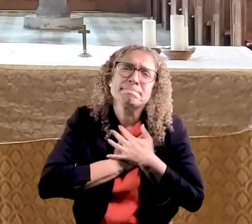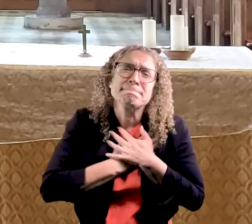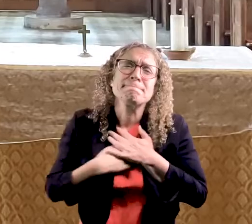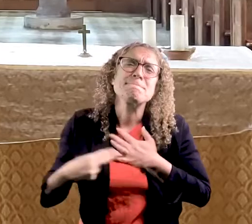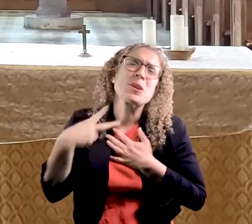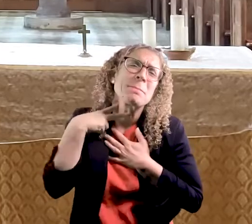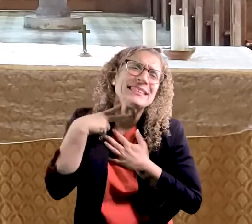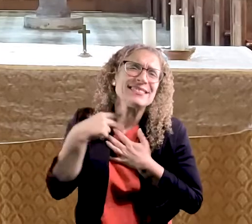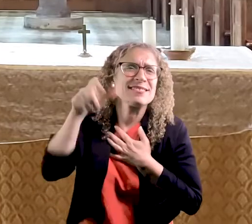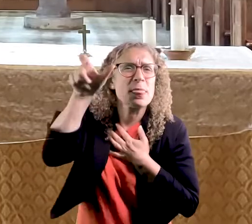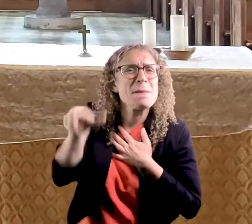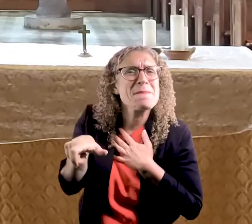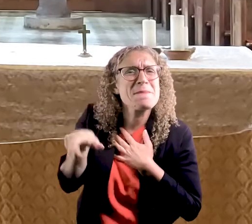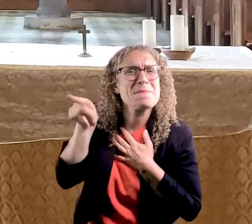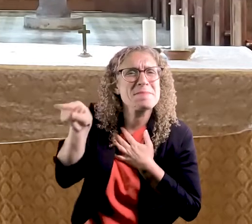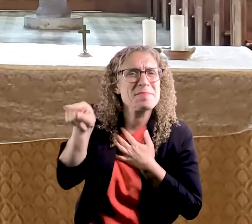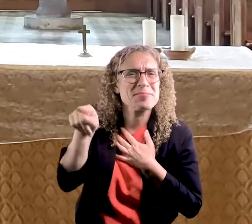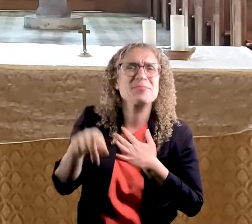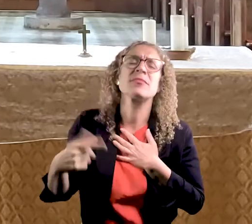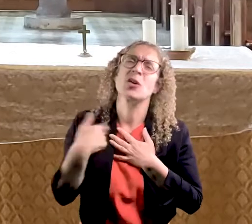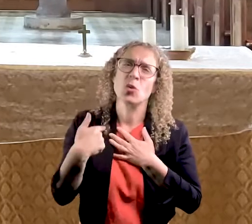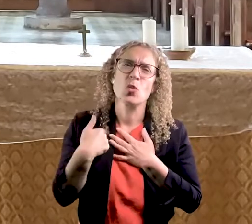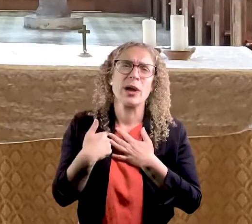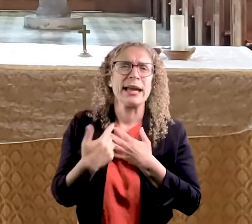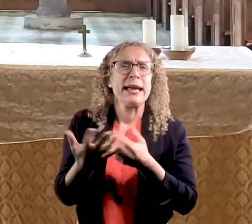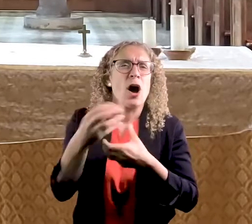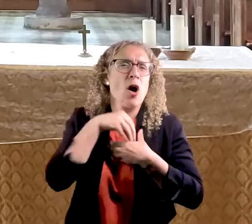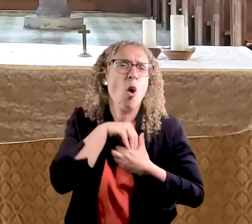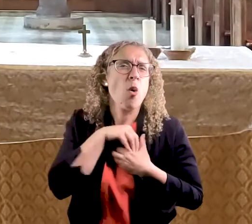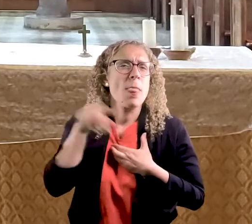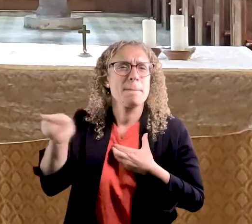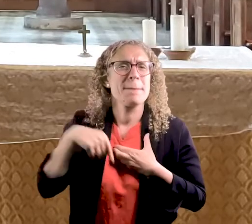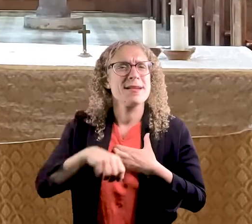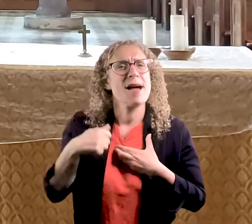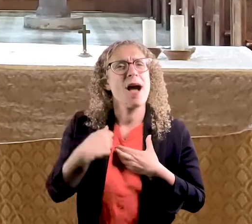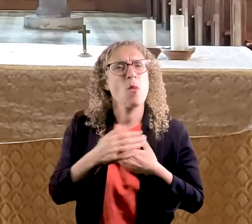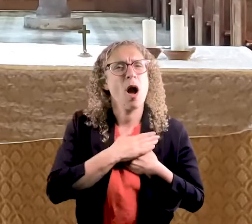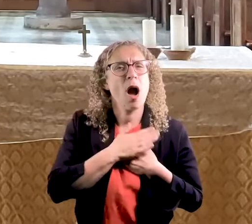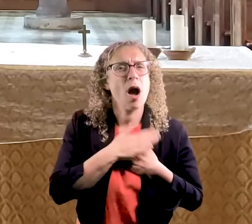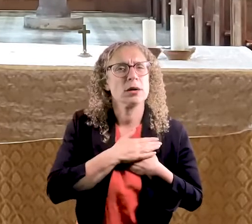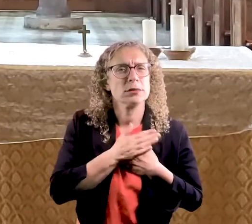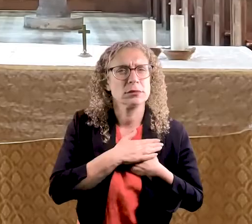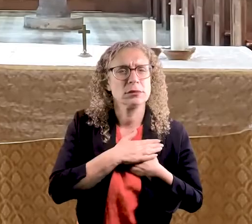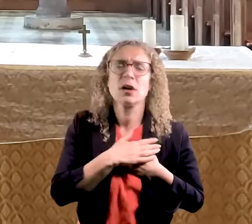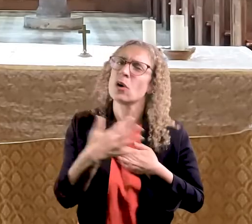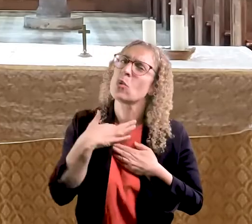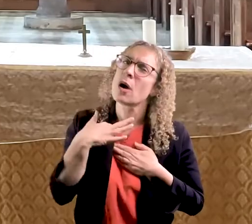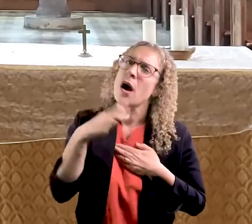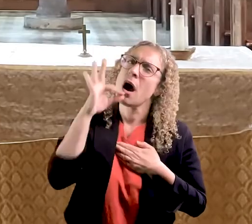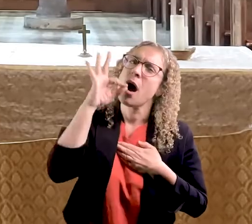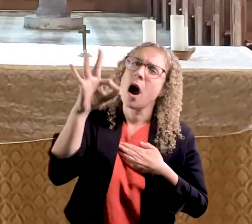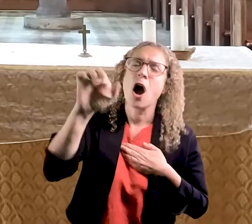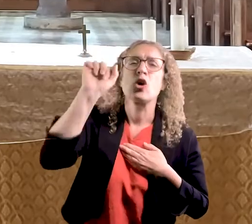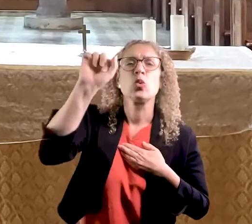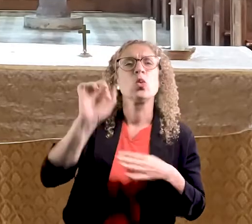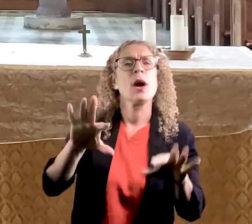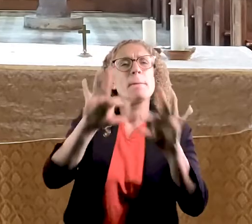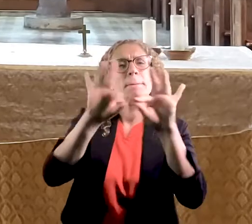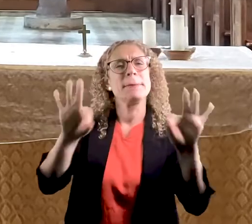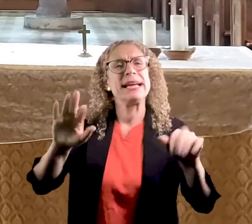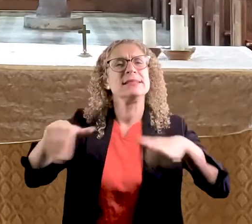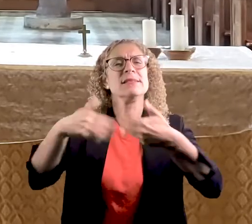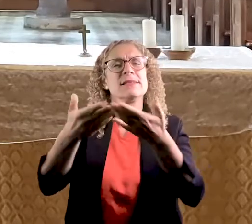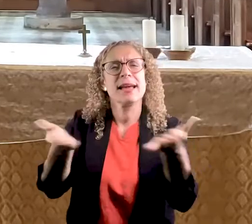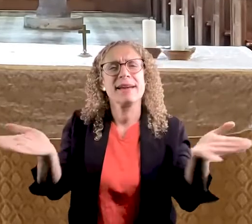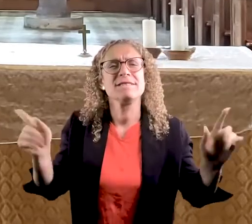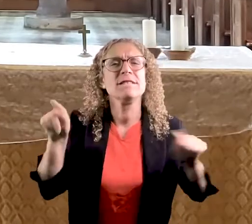we miss in our own lives. We keep them forever in our hearts and ask that your peace